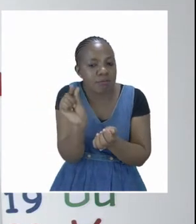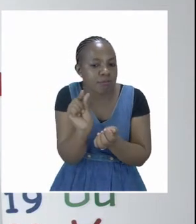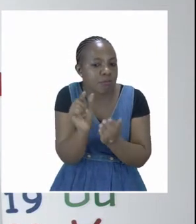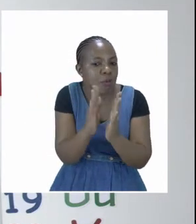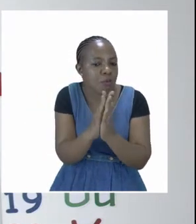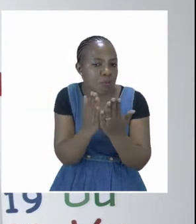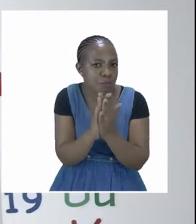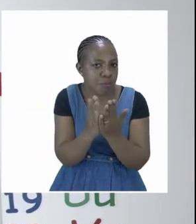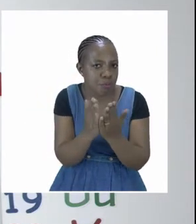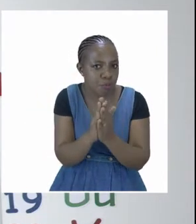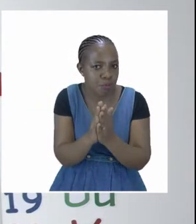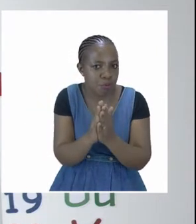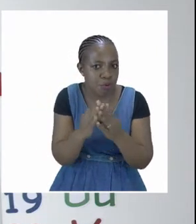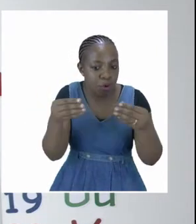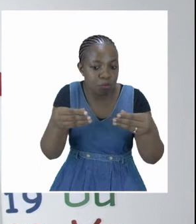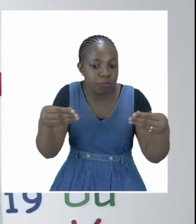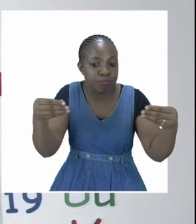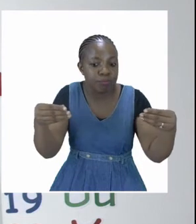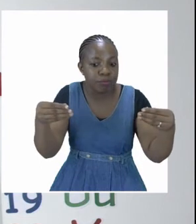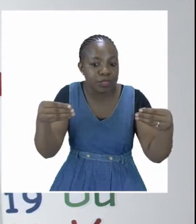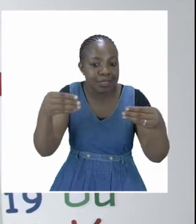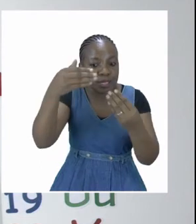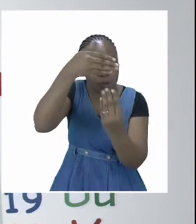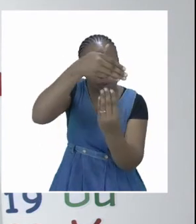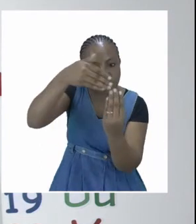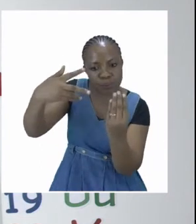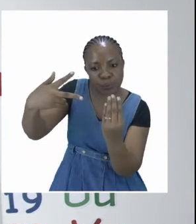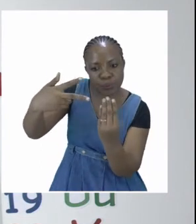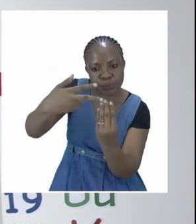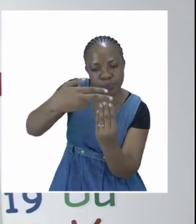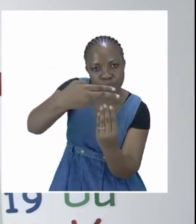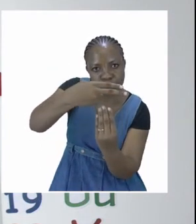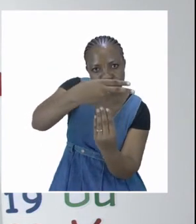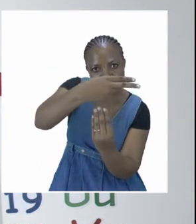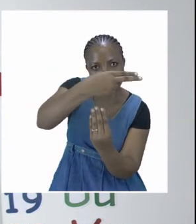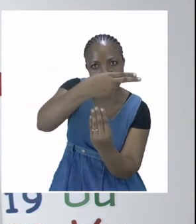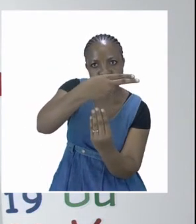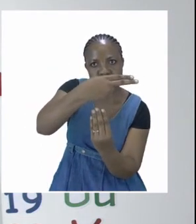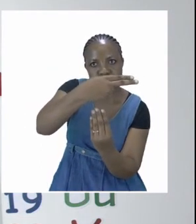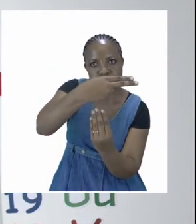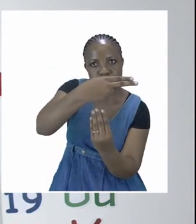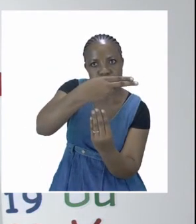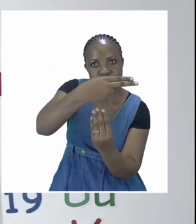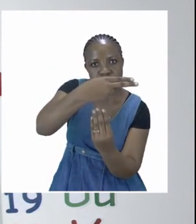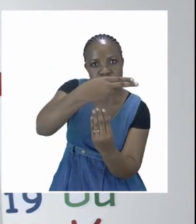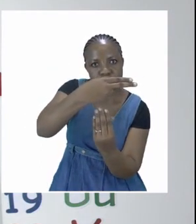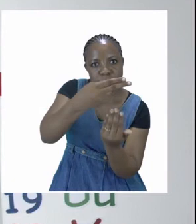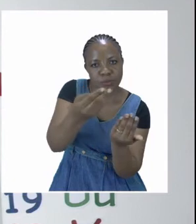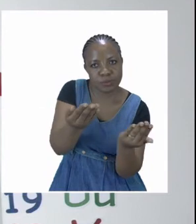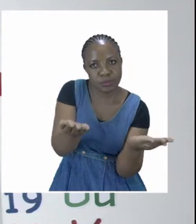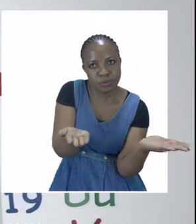to receive daily updates. Proudly sponsored by the Ministry of Education, Arts and Culture, Namibian Community